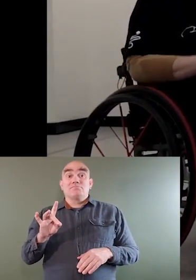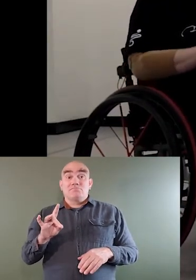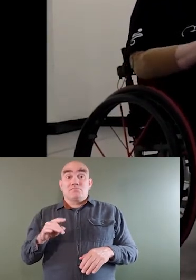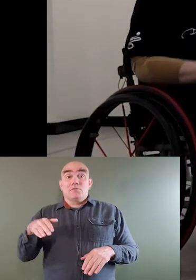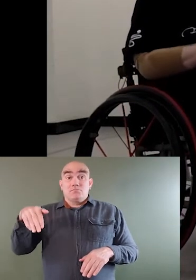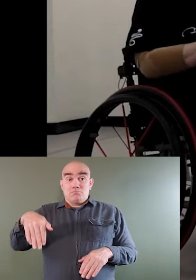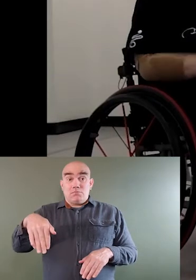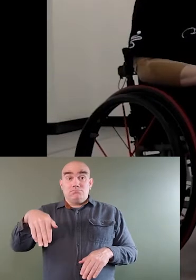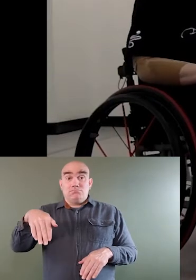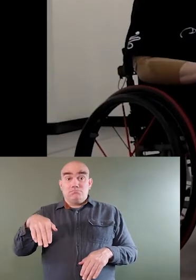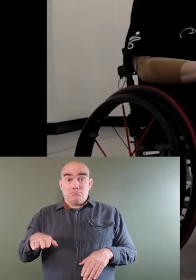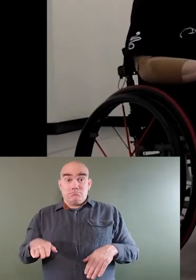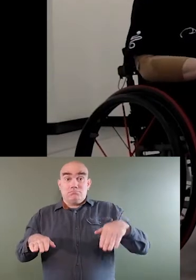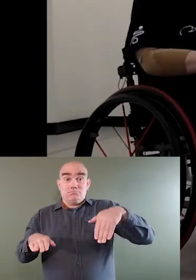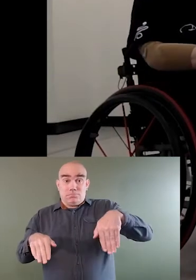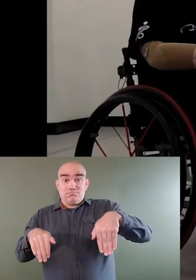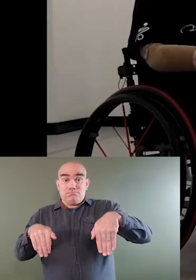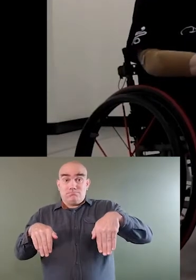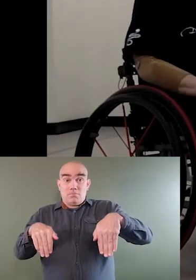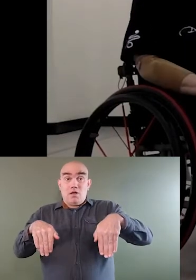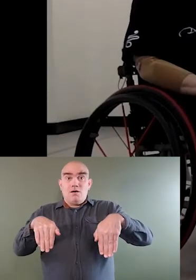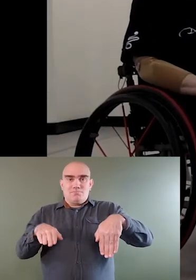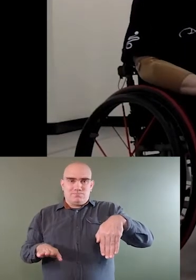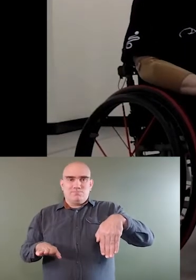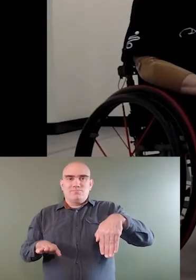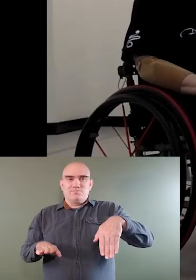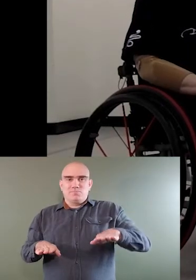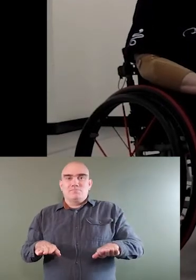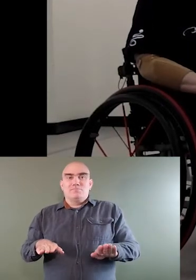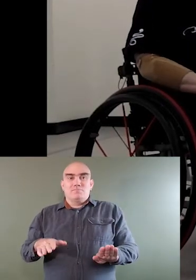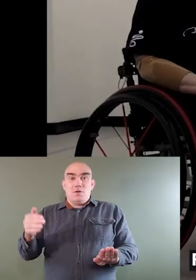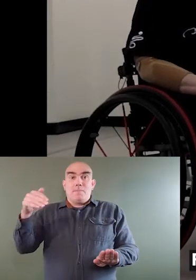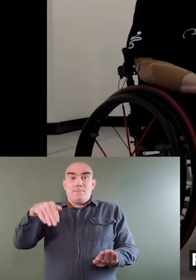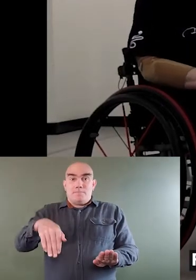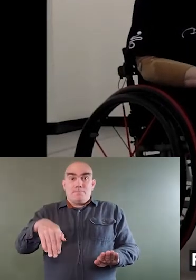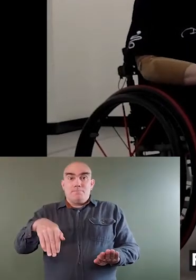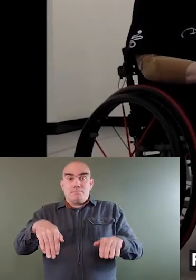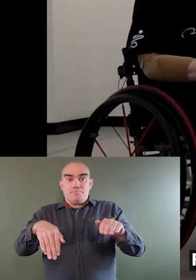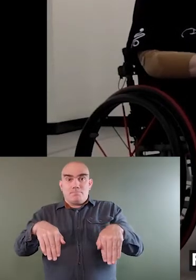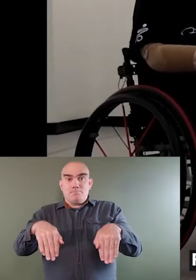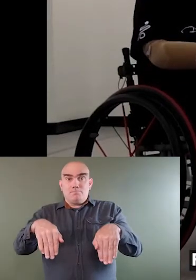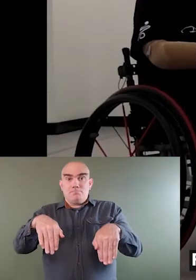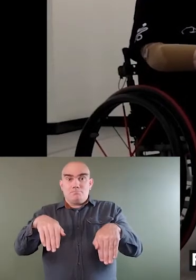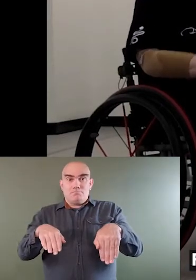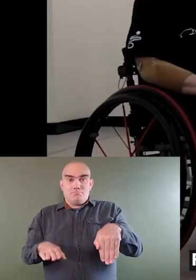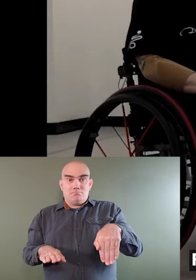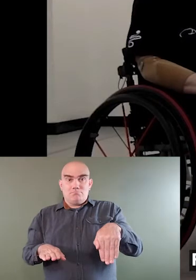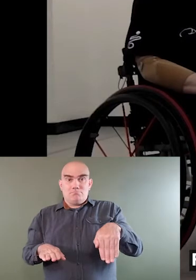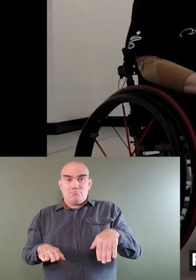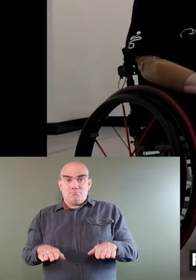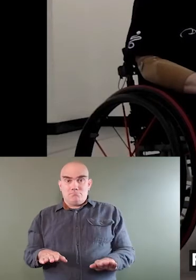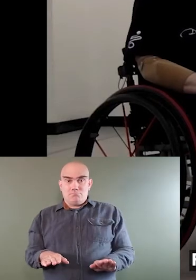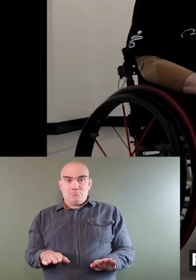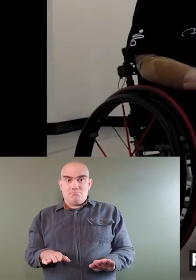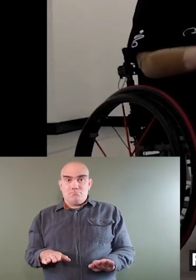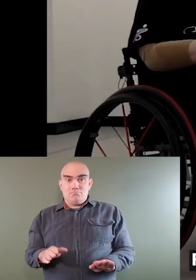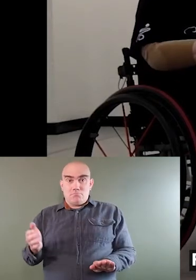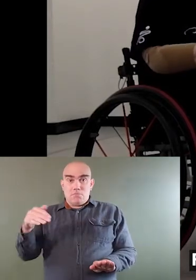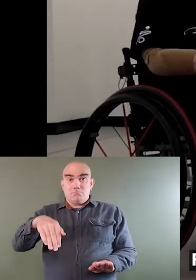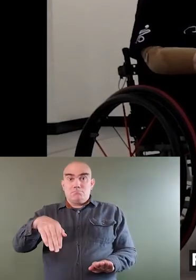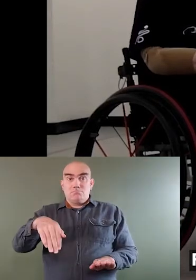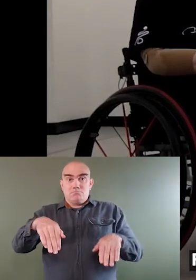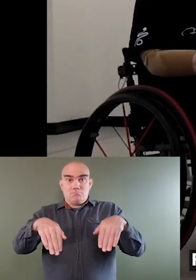8. Ball, ball, heel, heel, or front. Front, back, back.